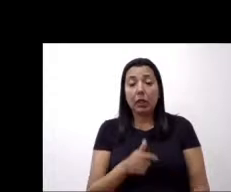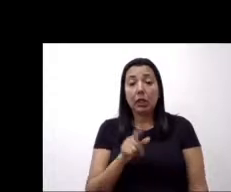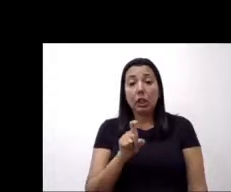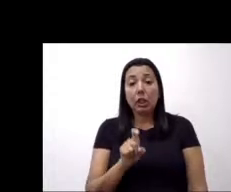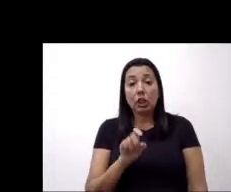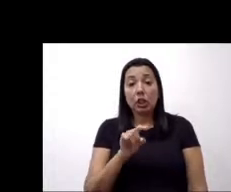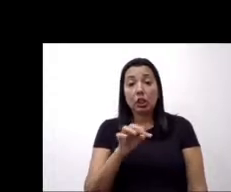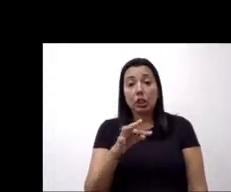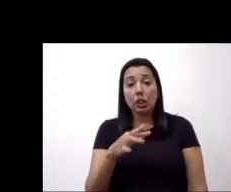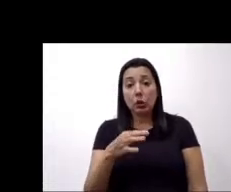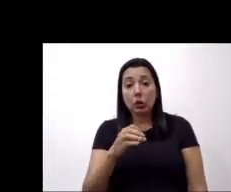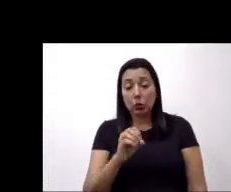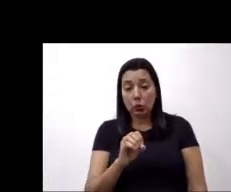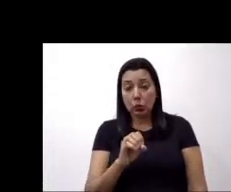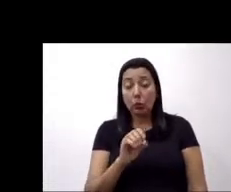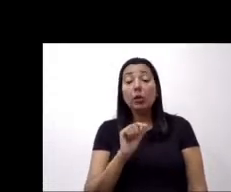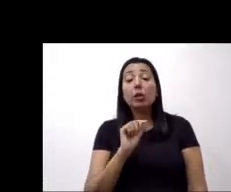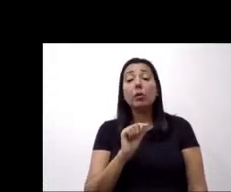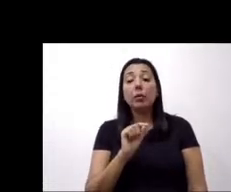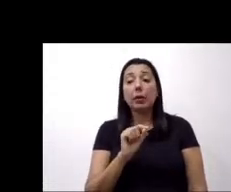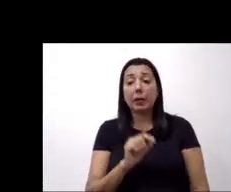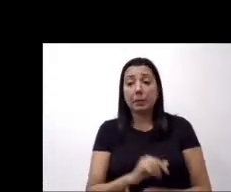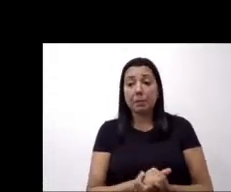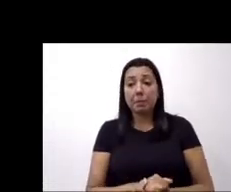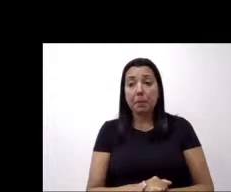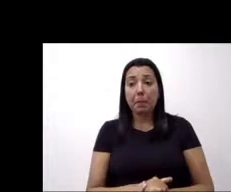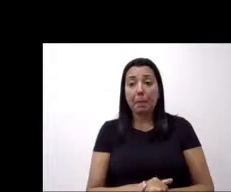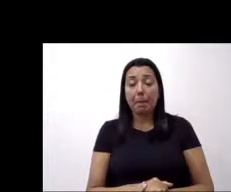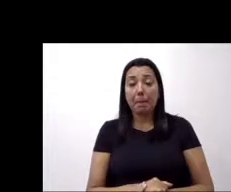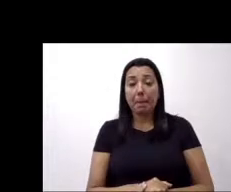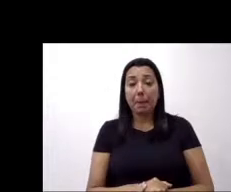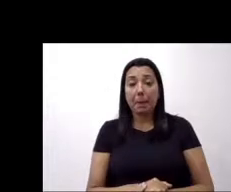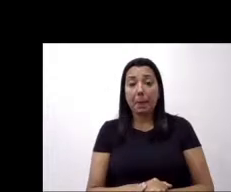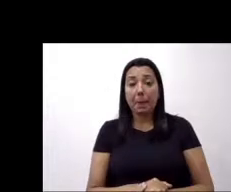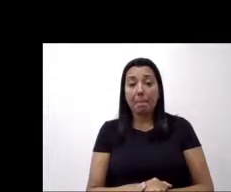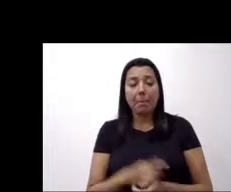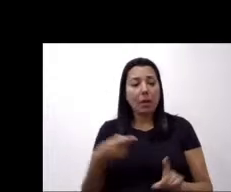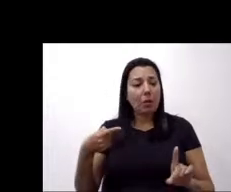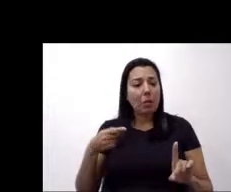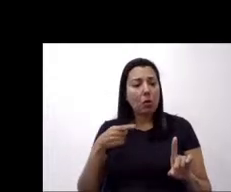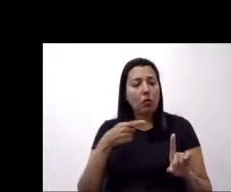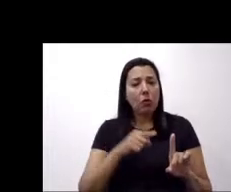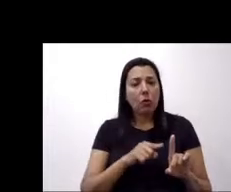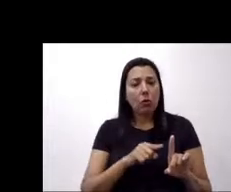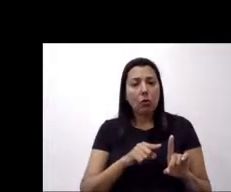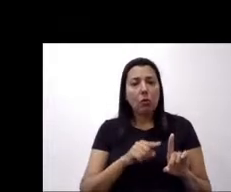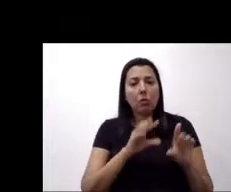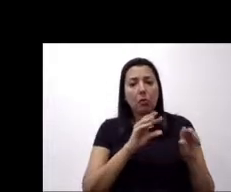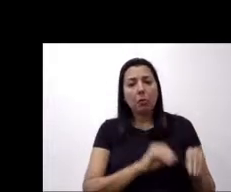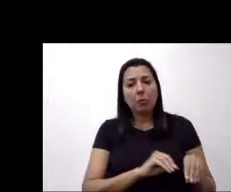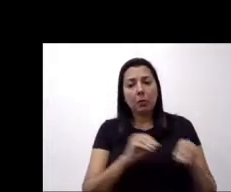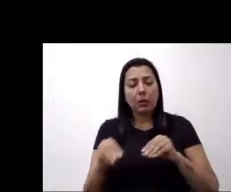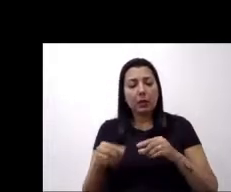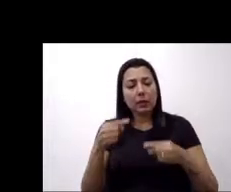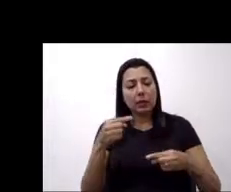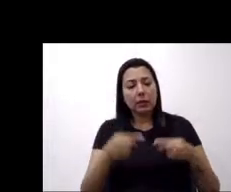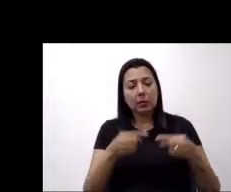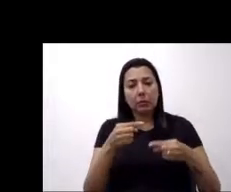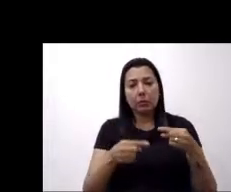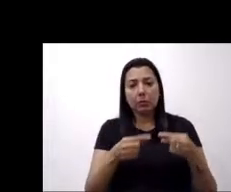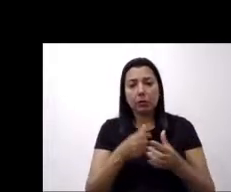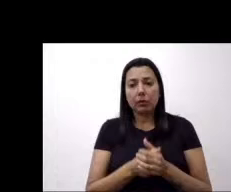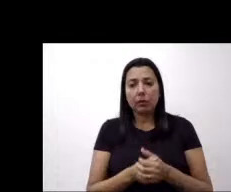setting, and this mediatic agenda setting provoke a policy change with a reaction of the government.